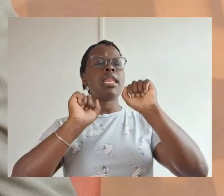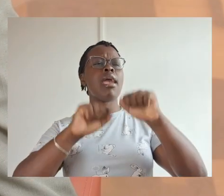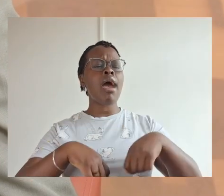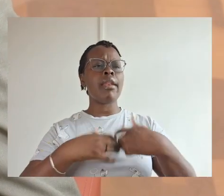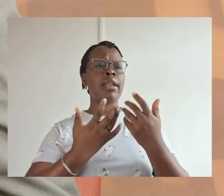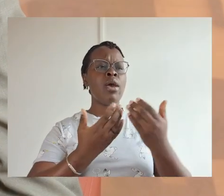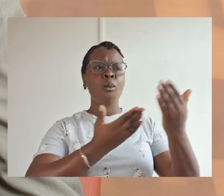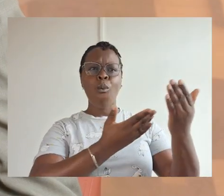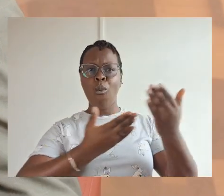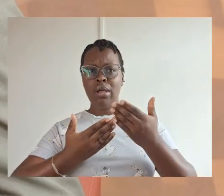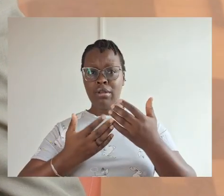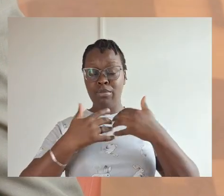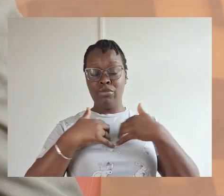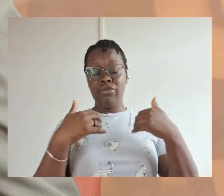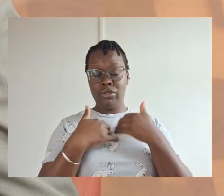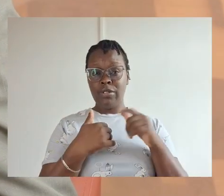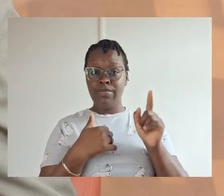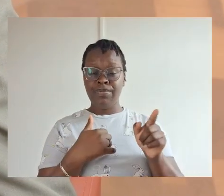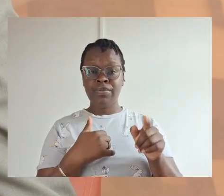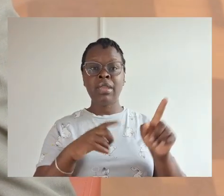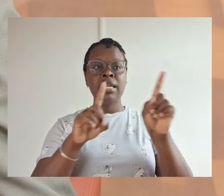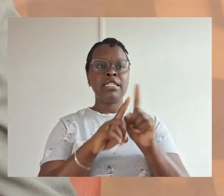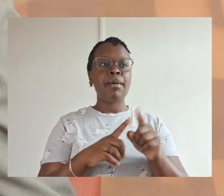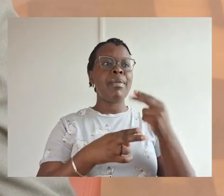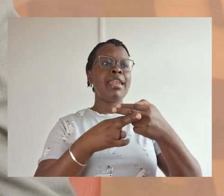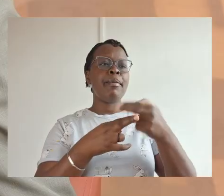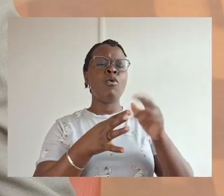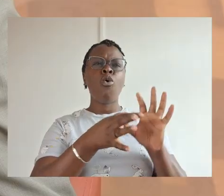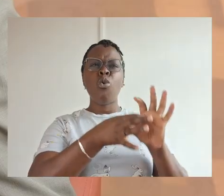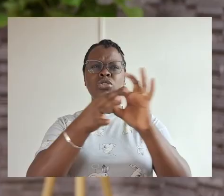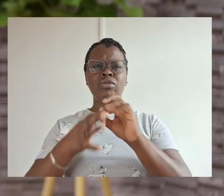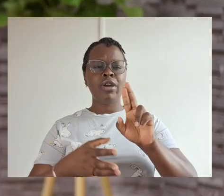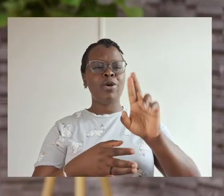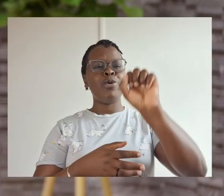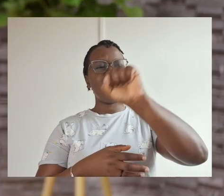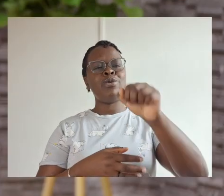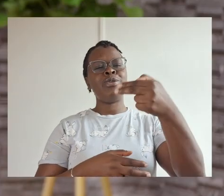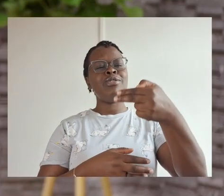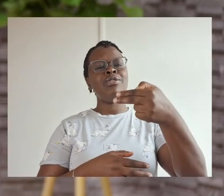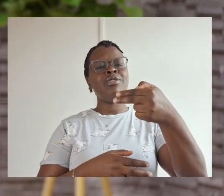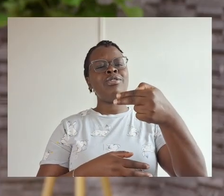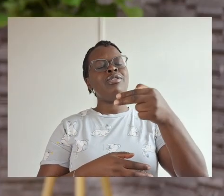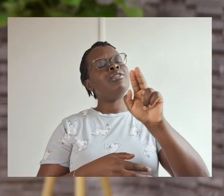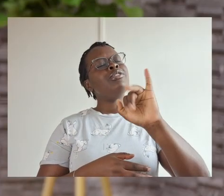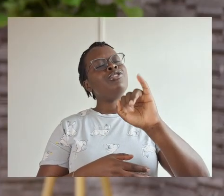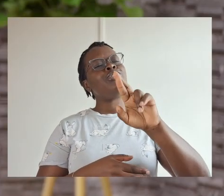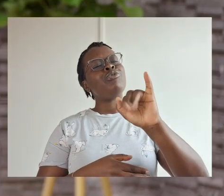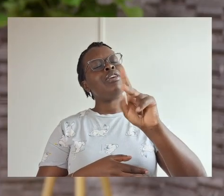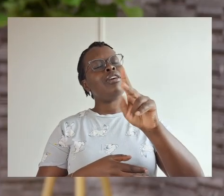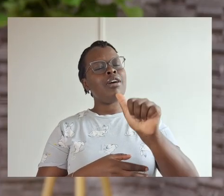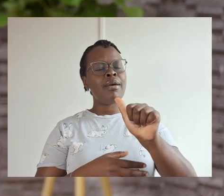built a laid foundation under a new project called the Ushirika Plan. The Ushirika Plan is a